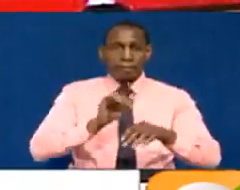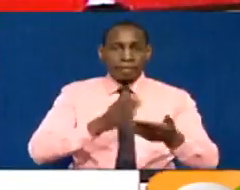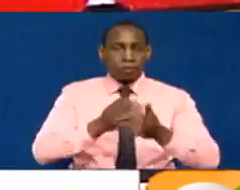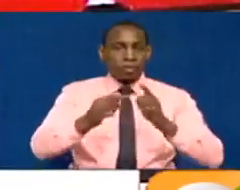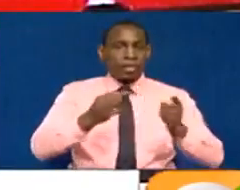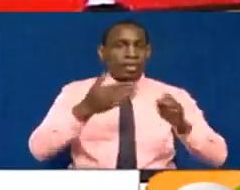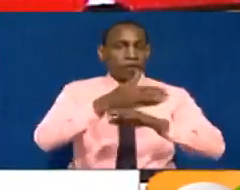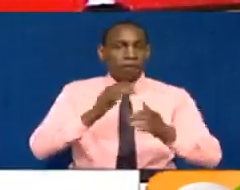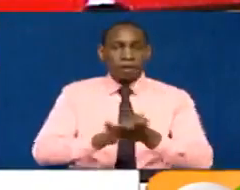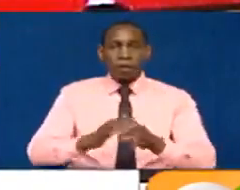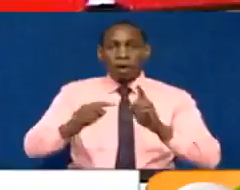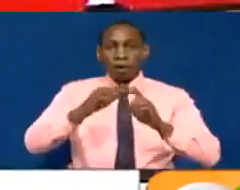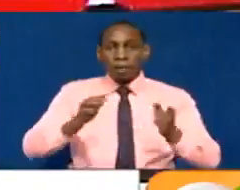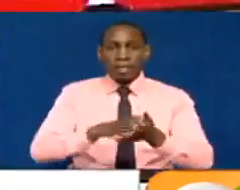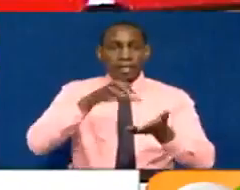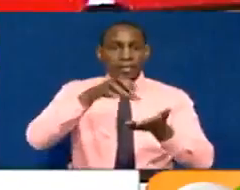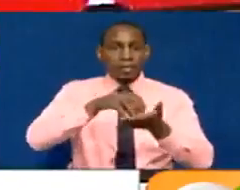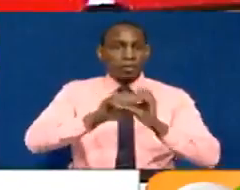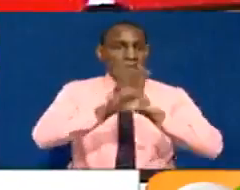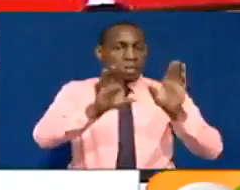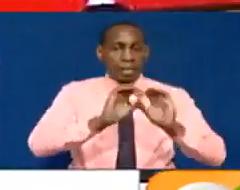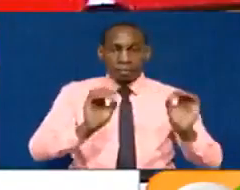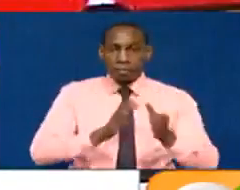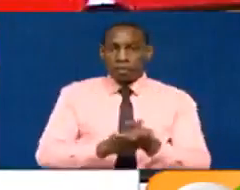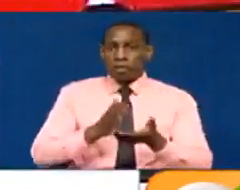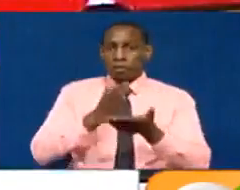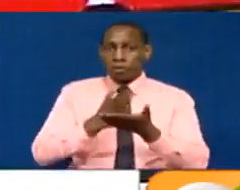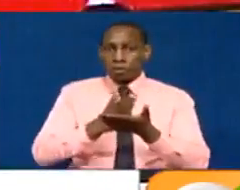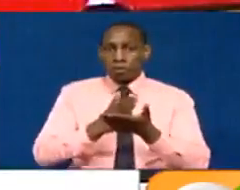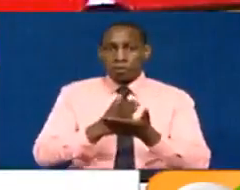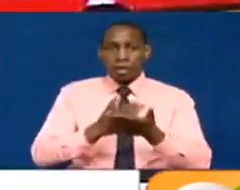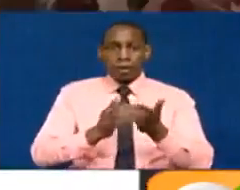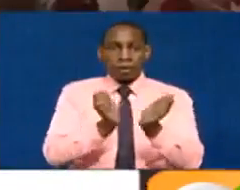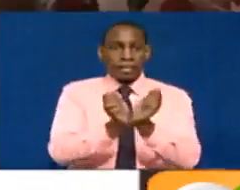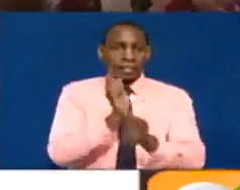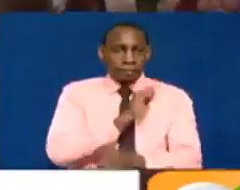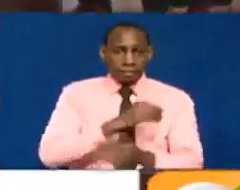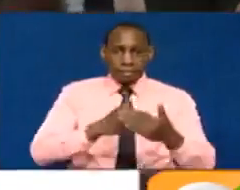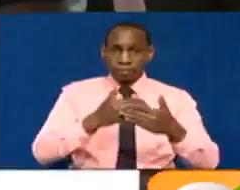extrajudicial killings as they were murdered in unclear circumstances despite their innocence.